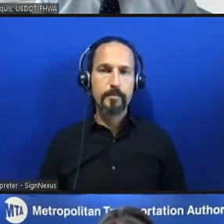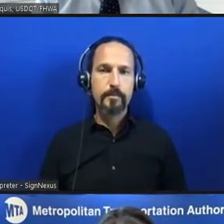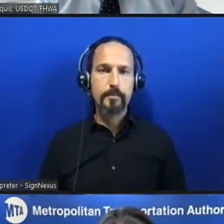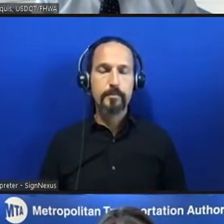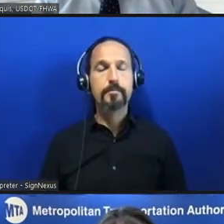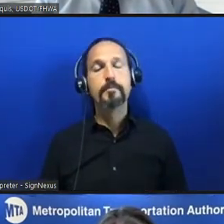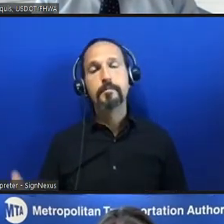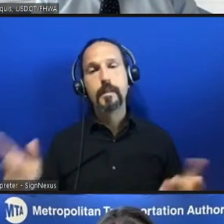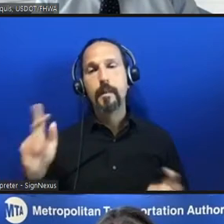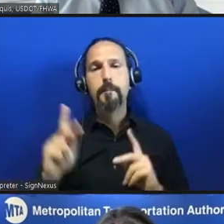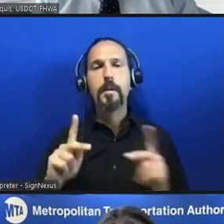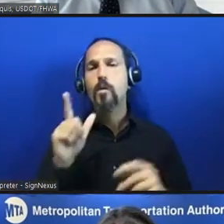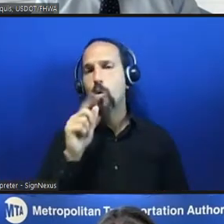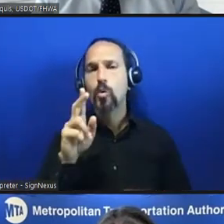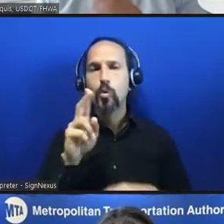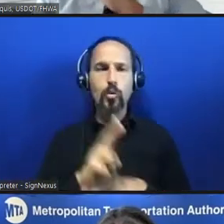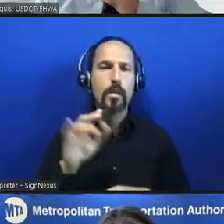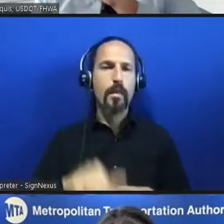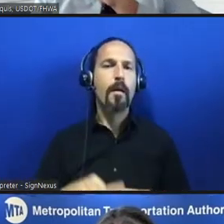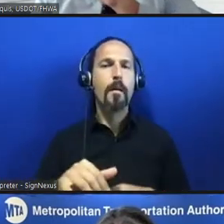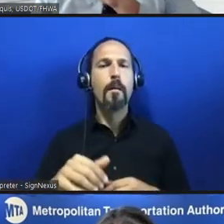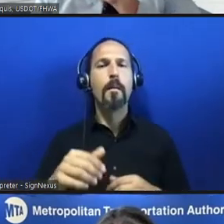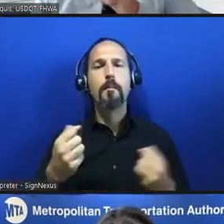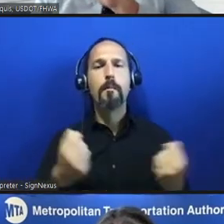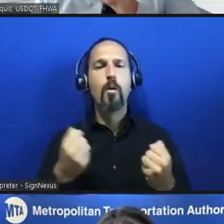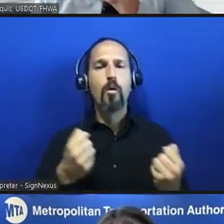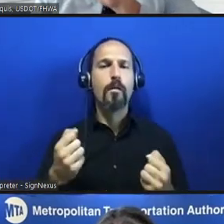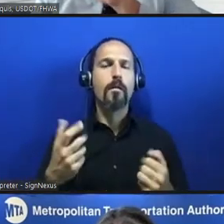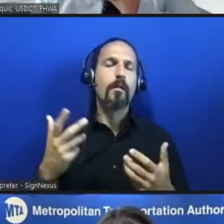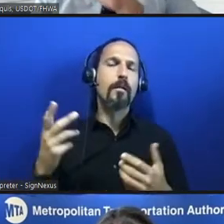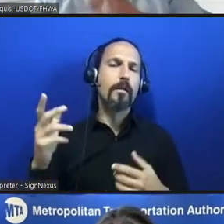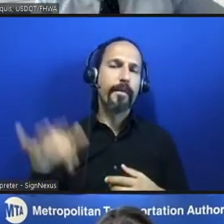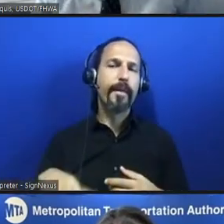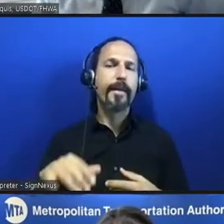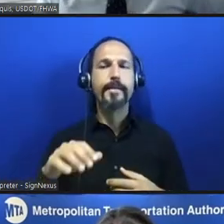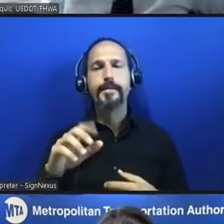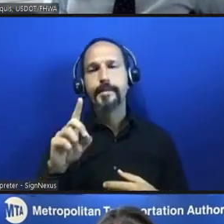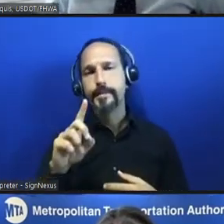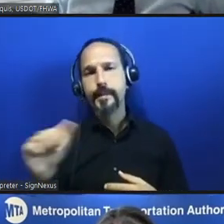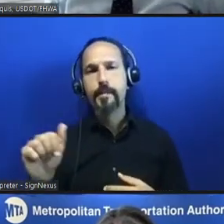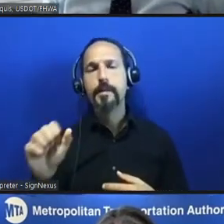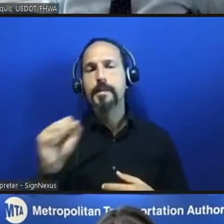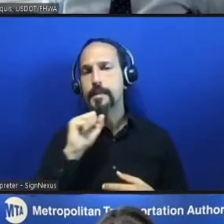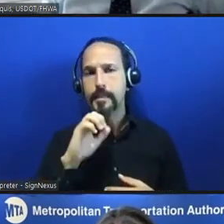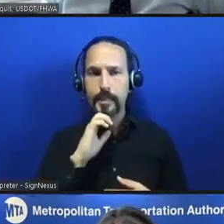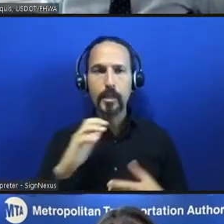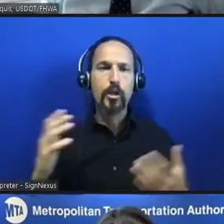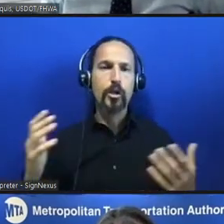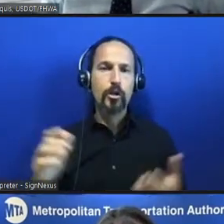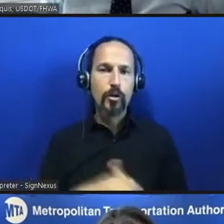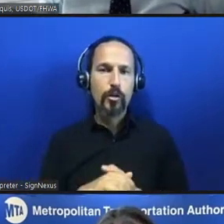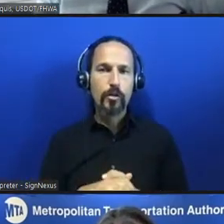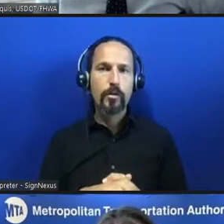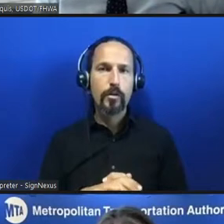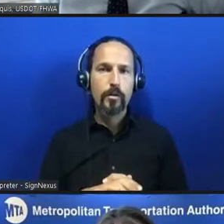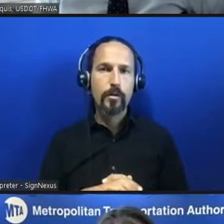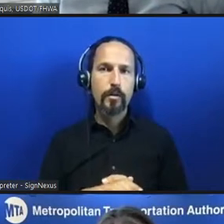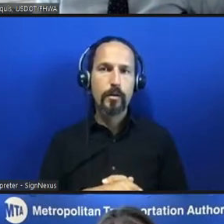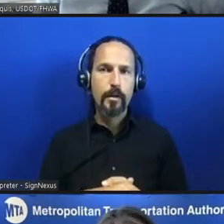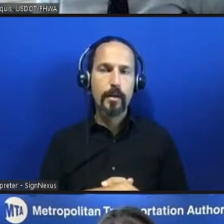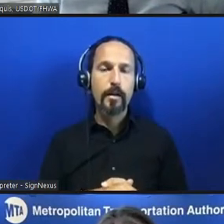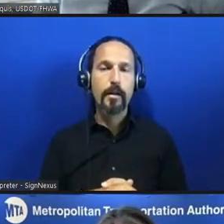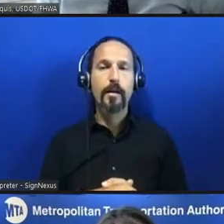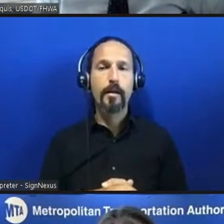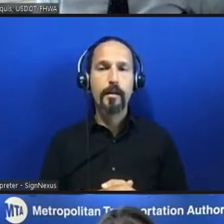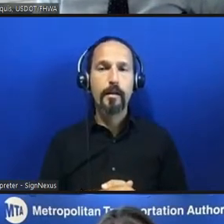you know people who use remote Vehicles disabled senior citizens as I you know as